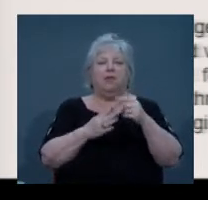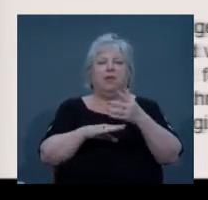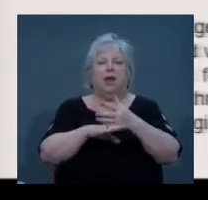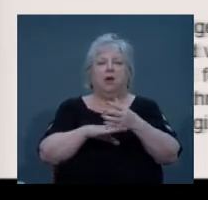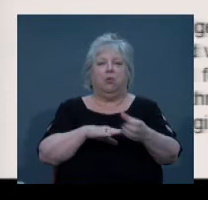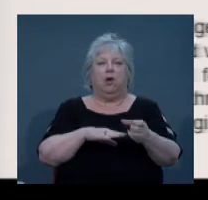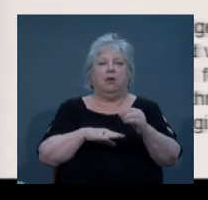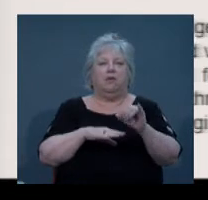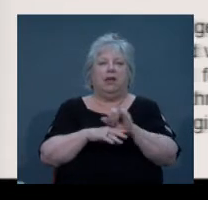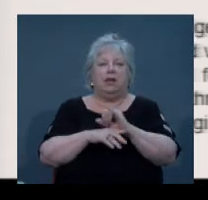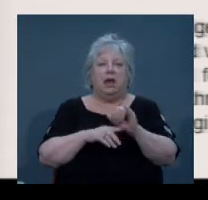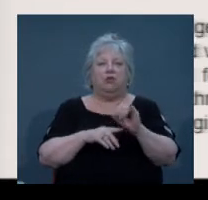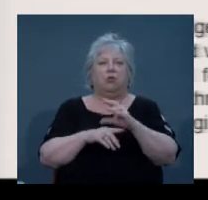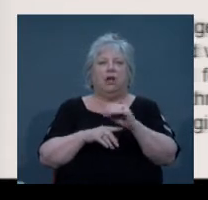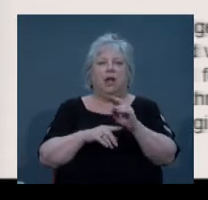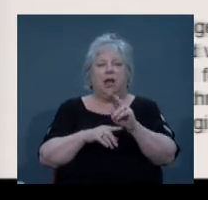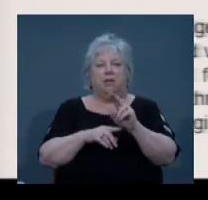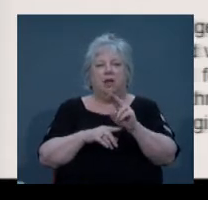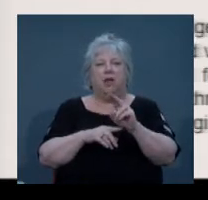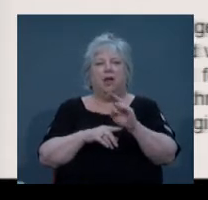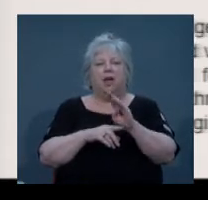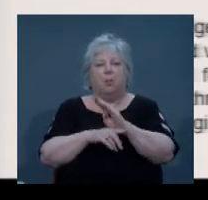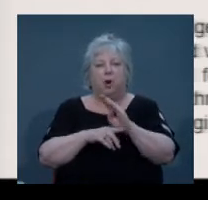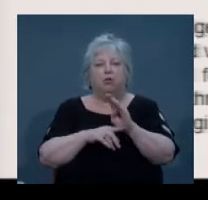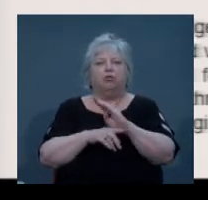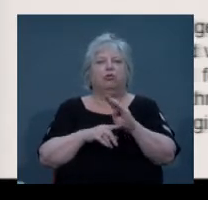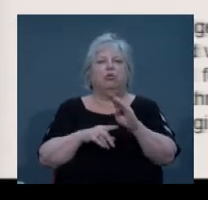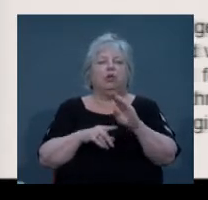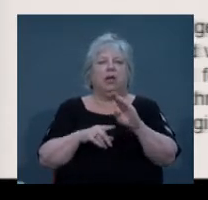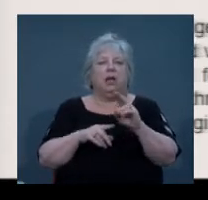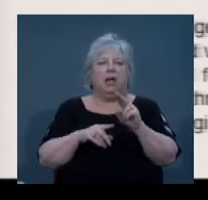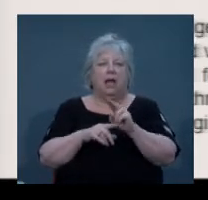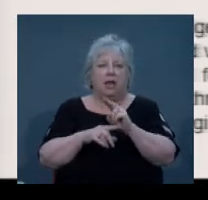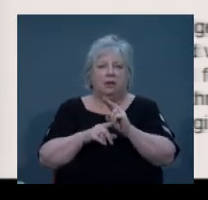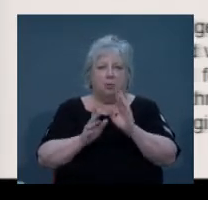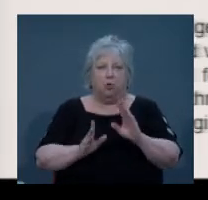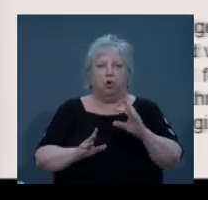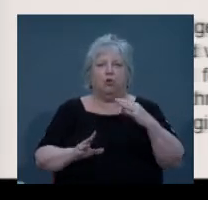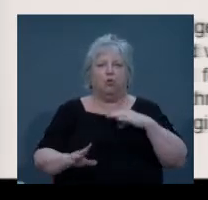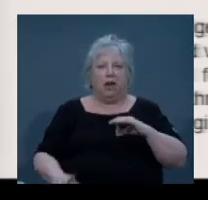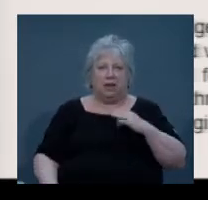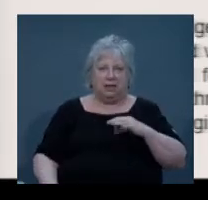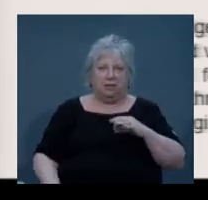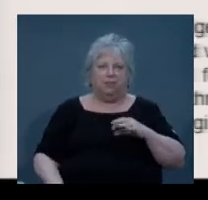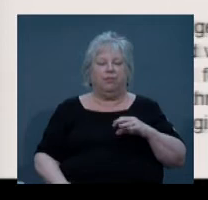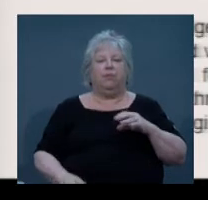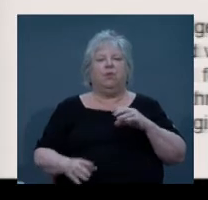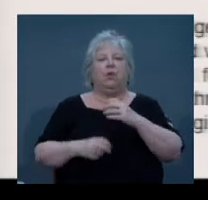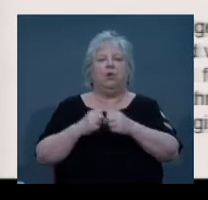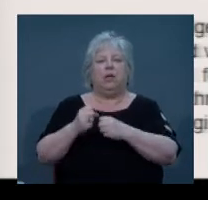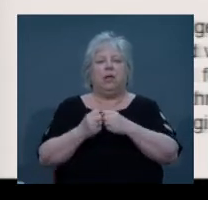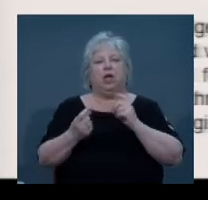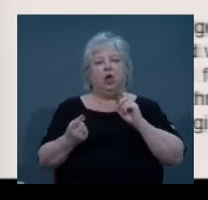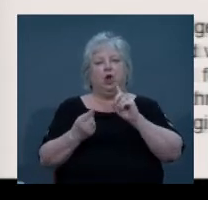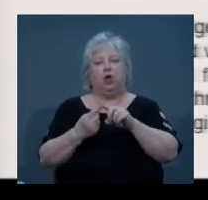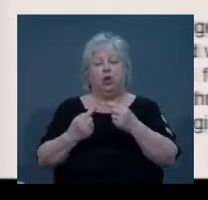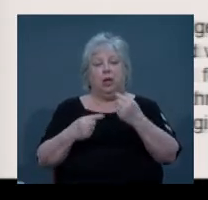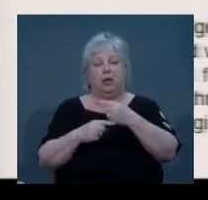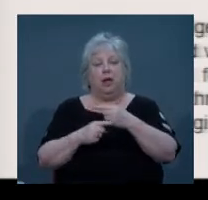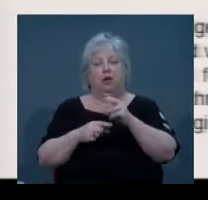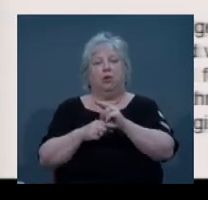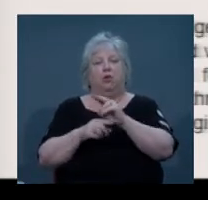expiration of the industrial and the commercial customer credits. Okay? So year to date, our usage is